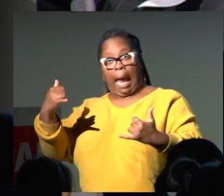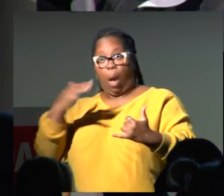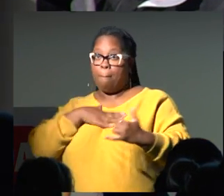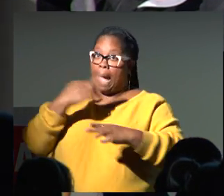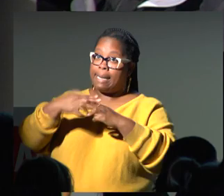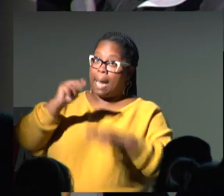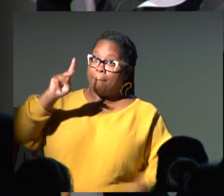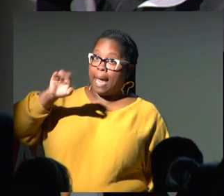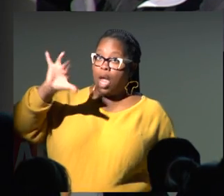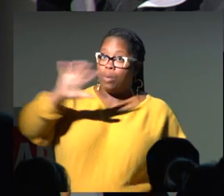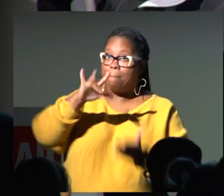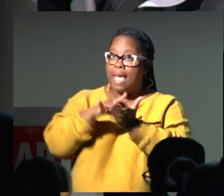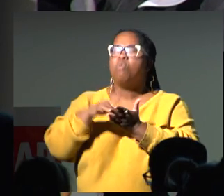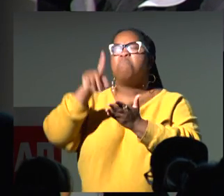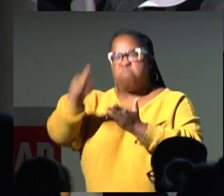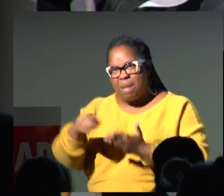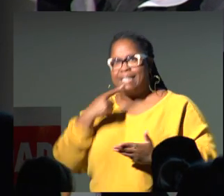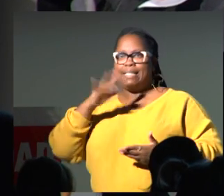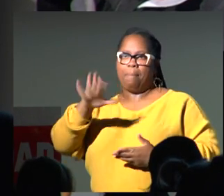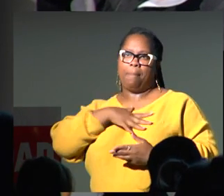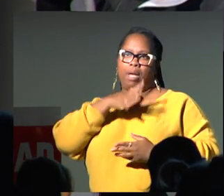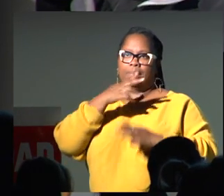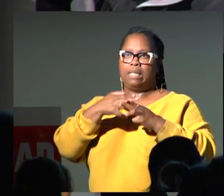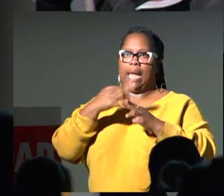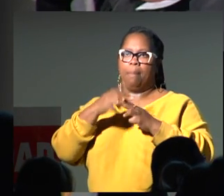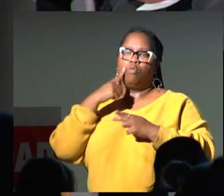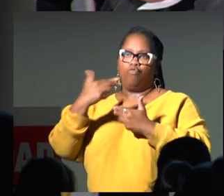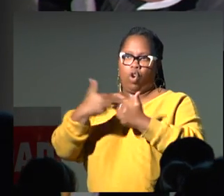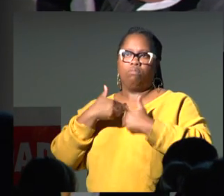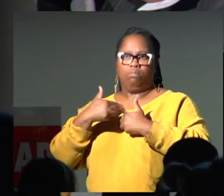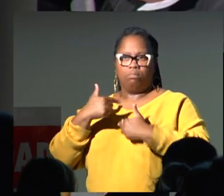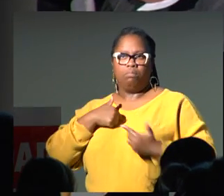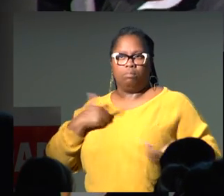me. You know?